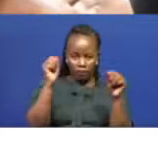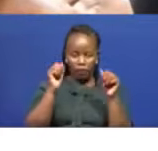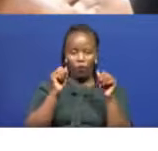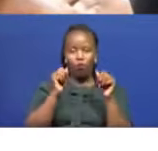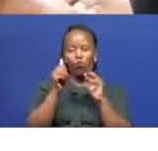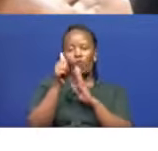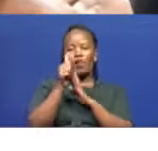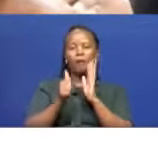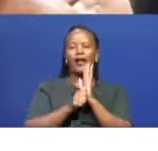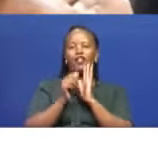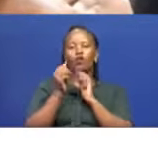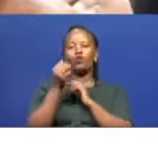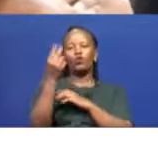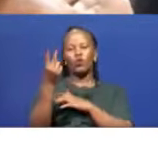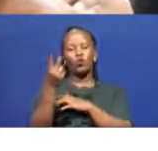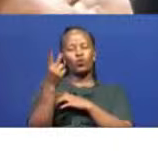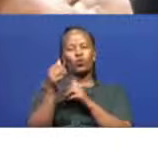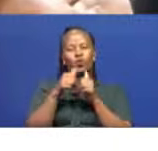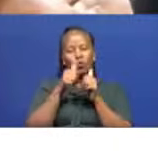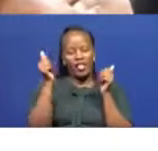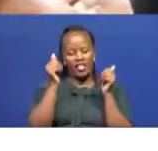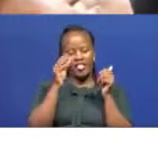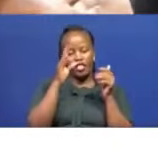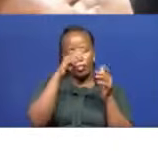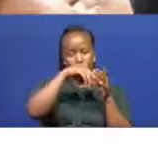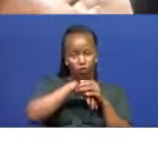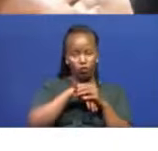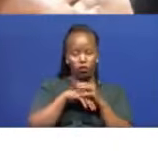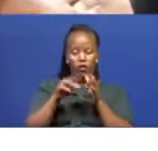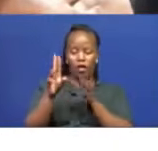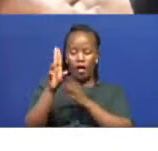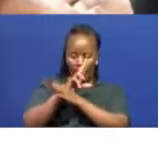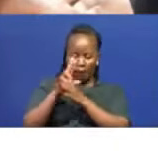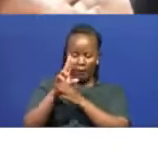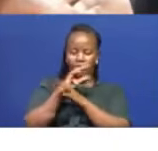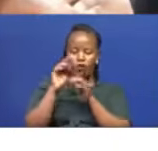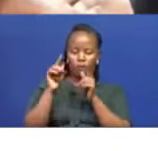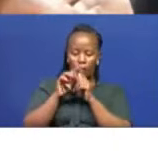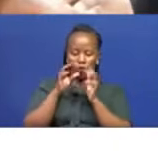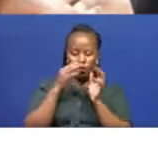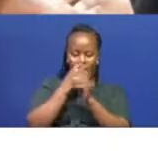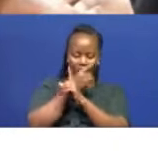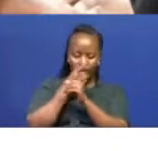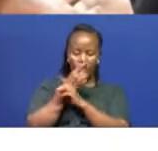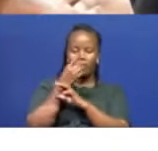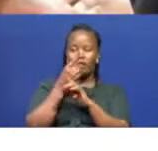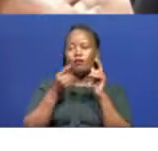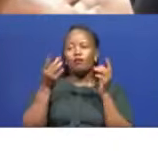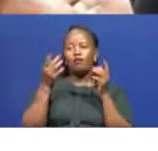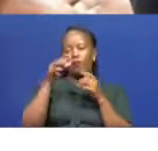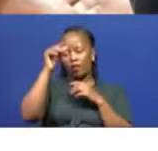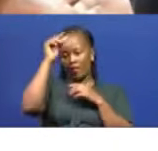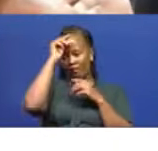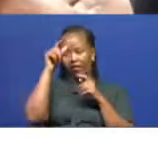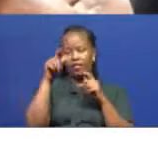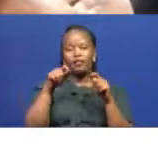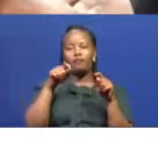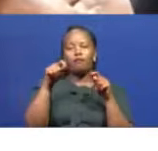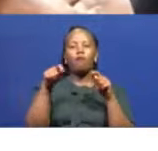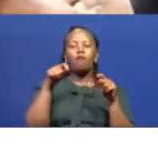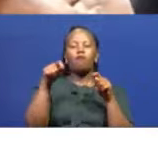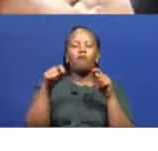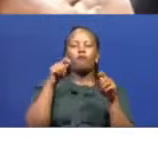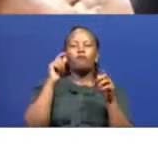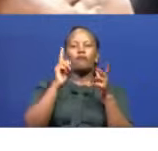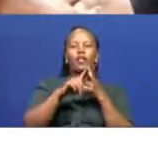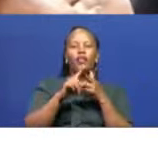sub-Article 2 was properly invoked, applied, and distinguished from the regime governing the impeachment